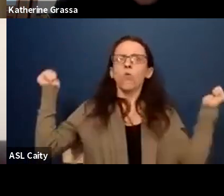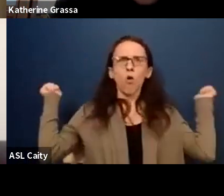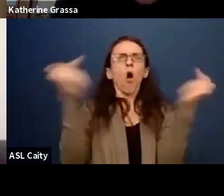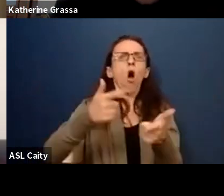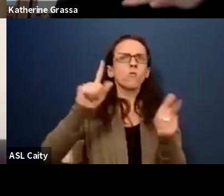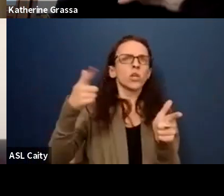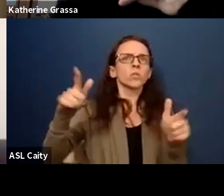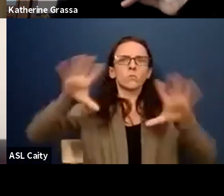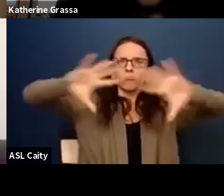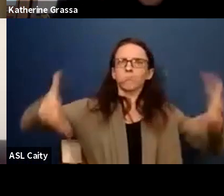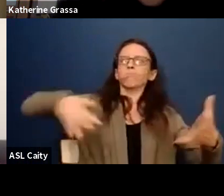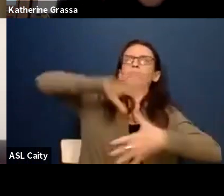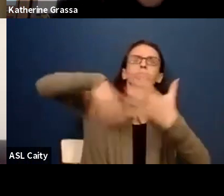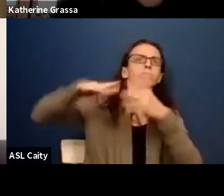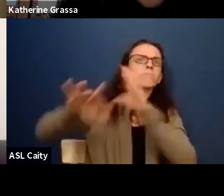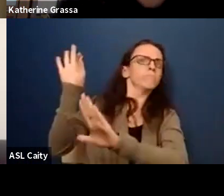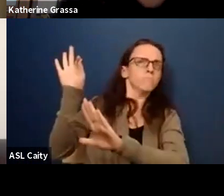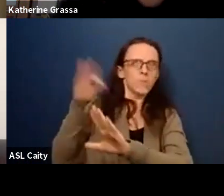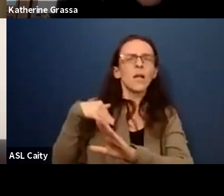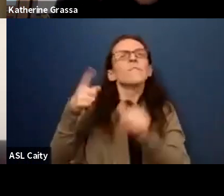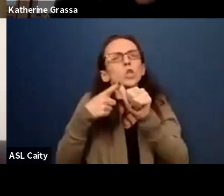eligibility piece first.